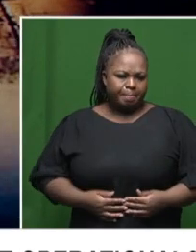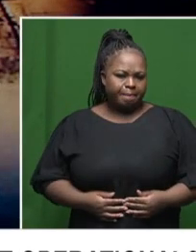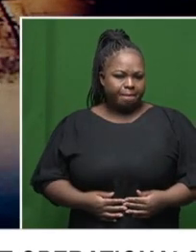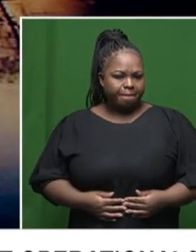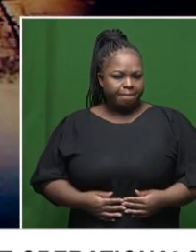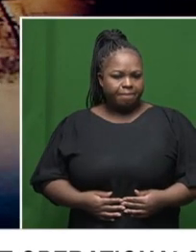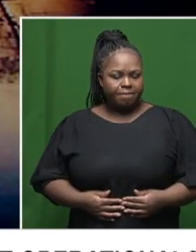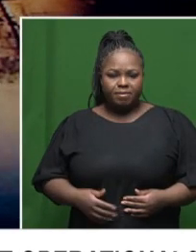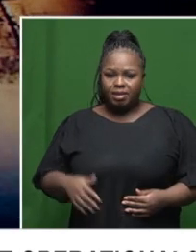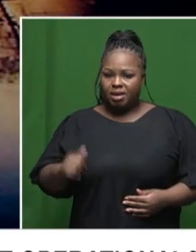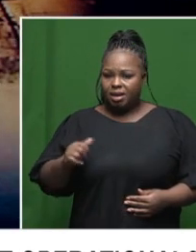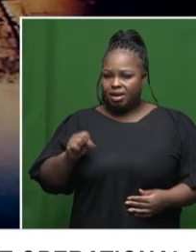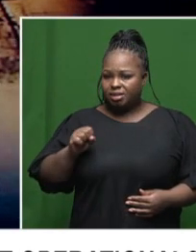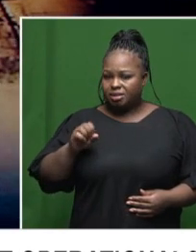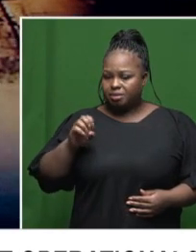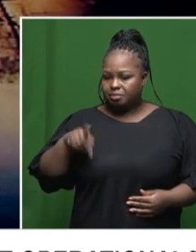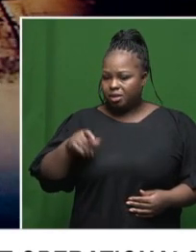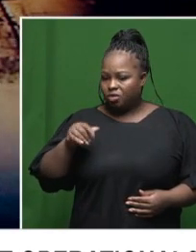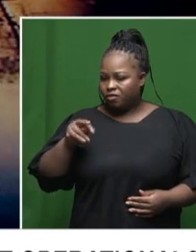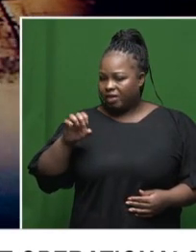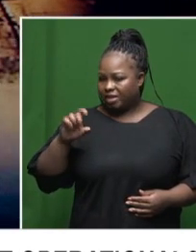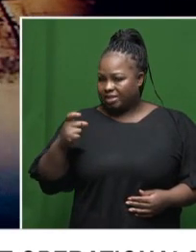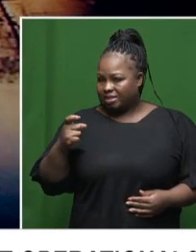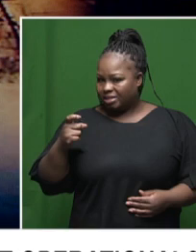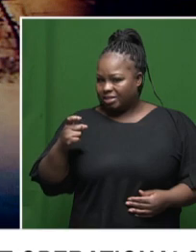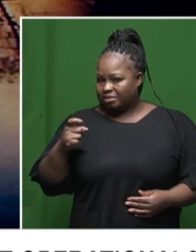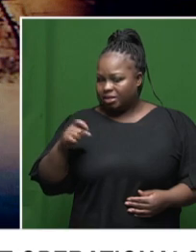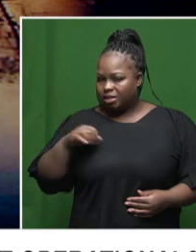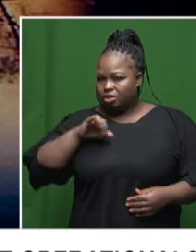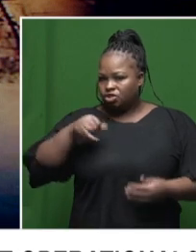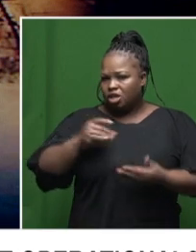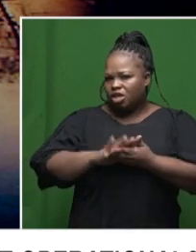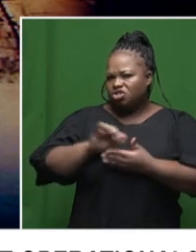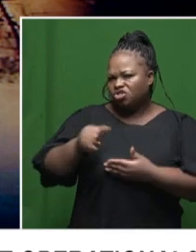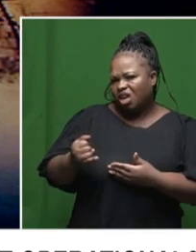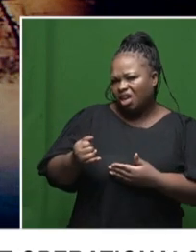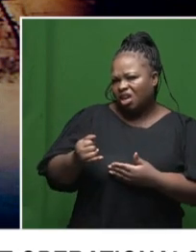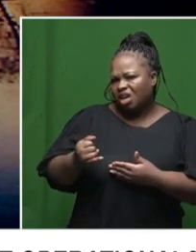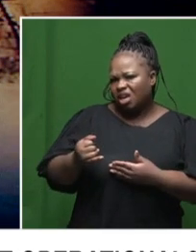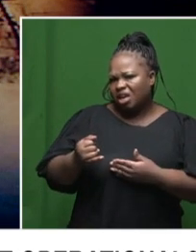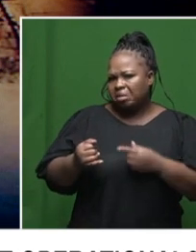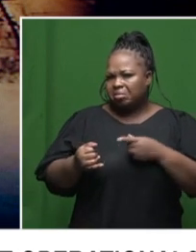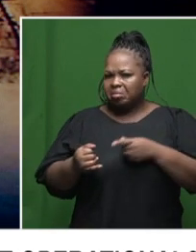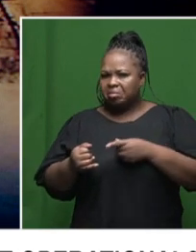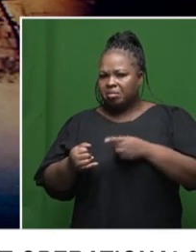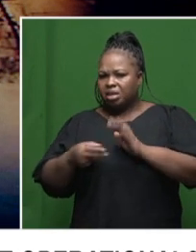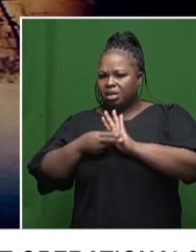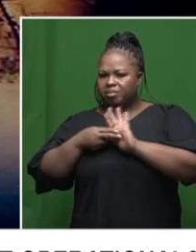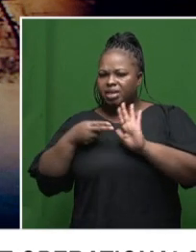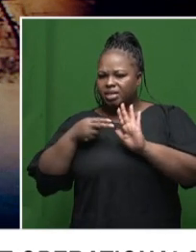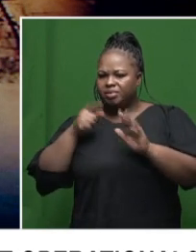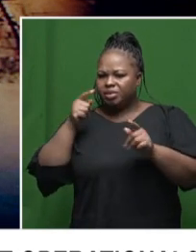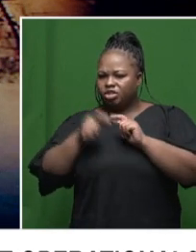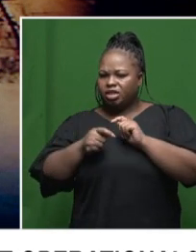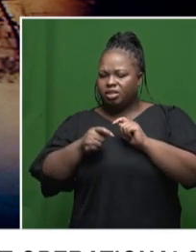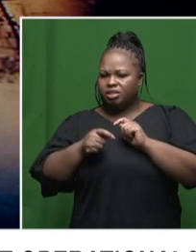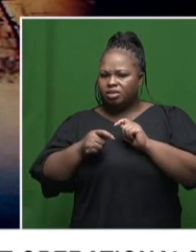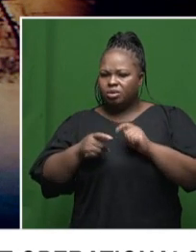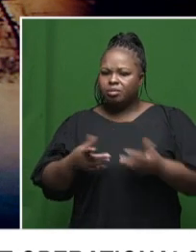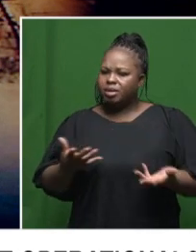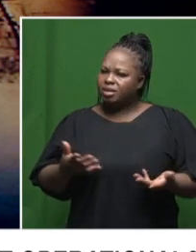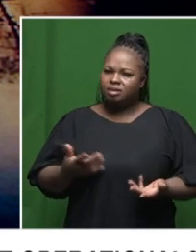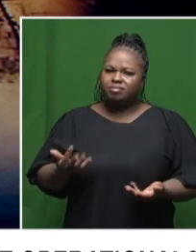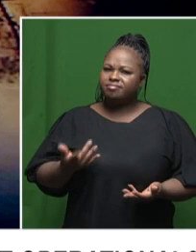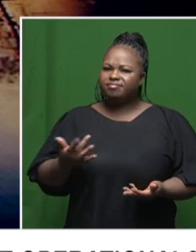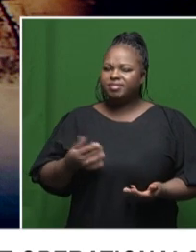from Aspenovax? Is this Aspenovax, is this a Johnson & Johnson vaccine that has just been labelled where it was manufactured?